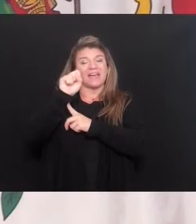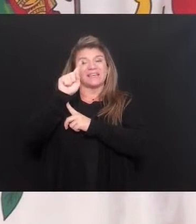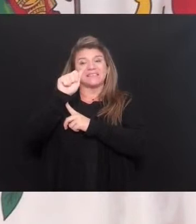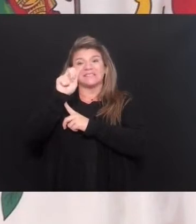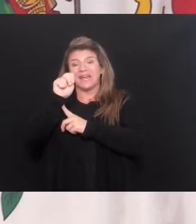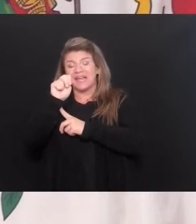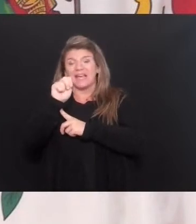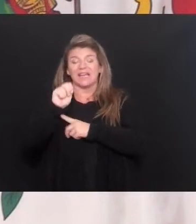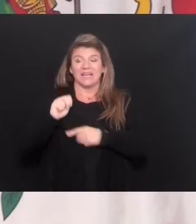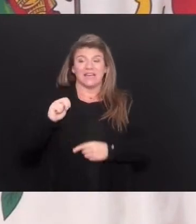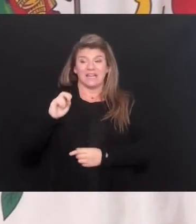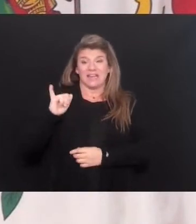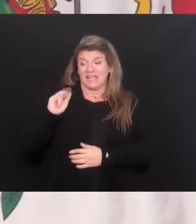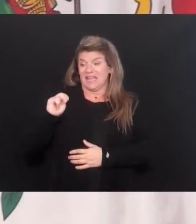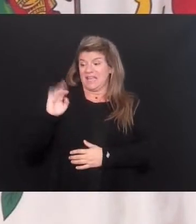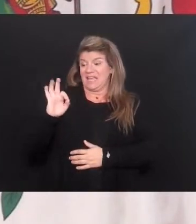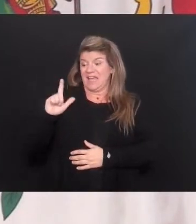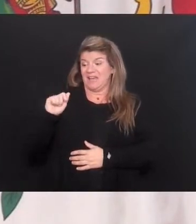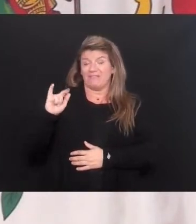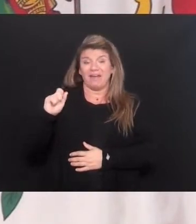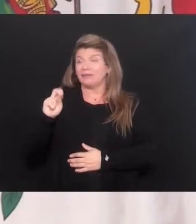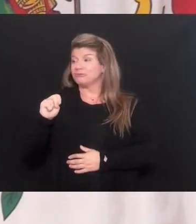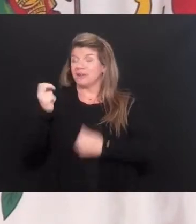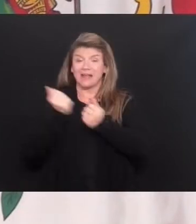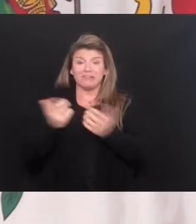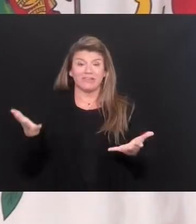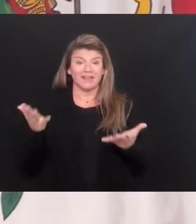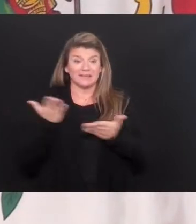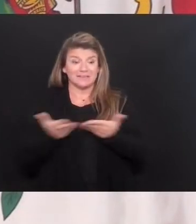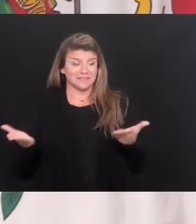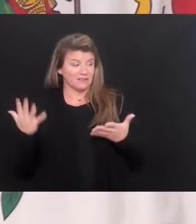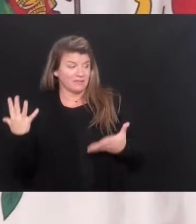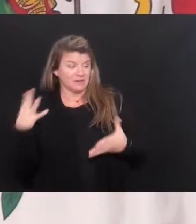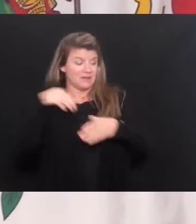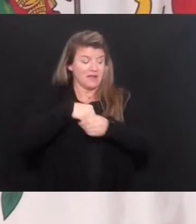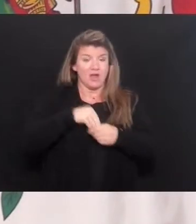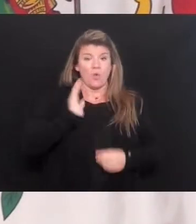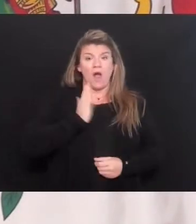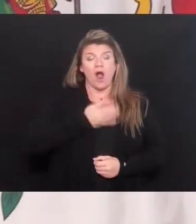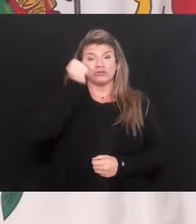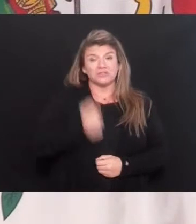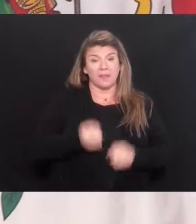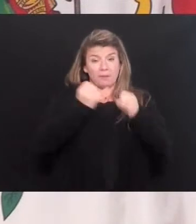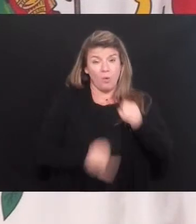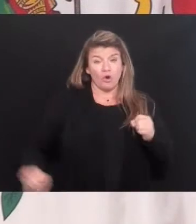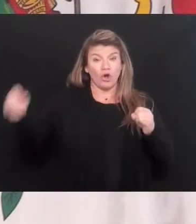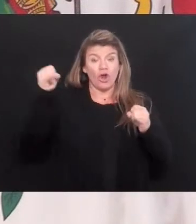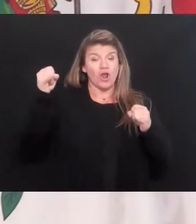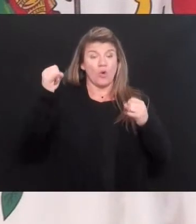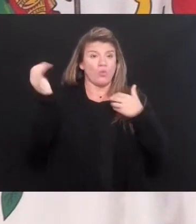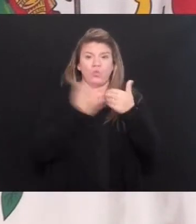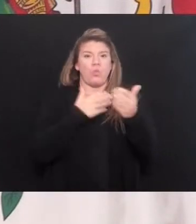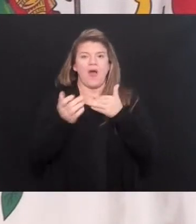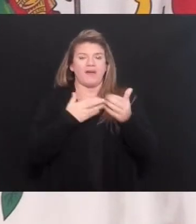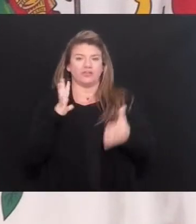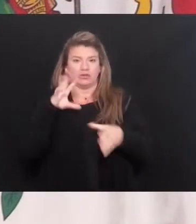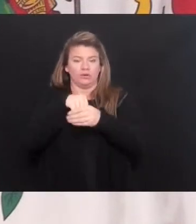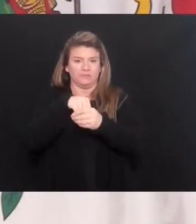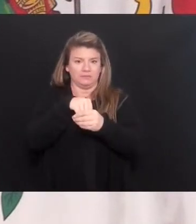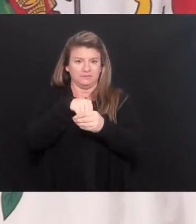or all of the stuff, with our southern border, or whatever it may be. I